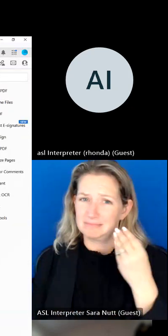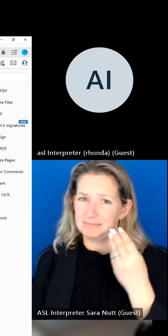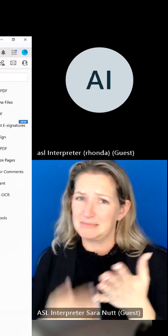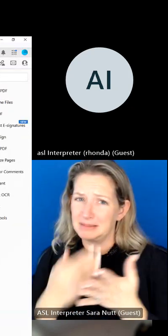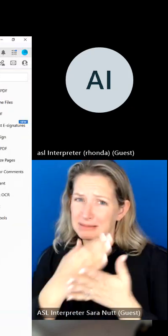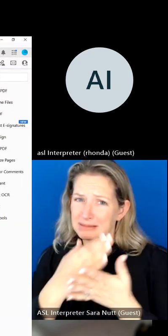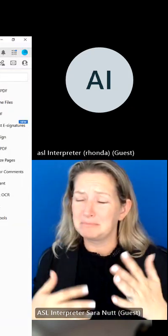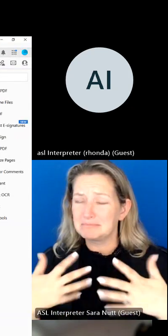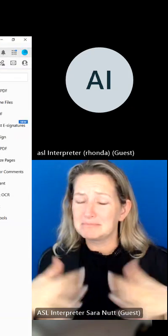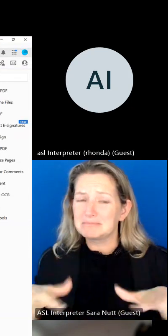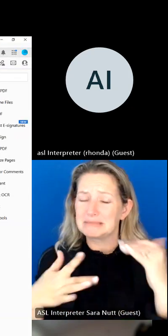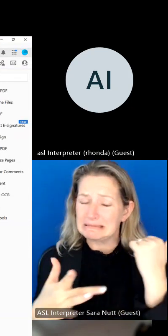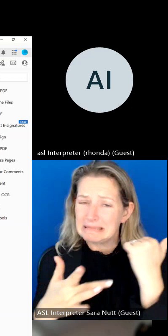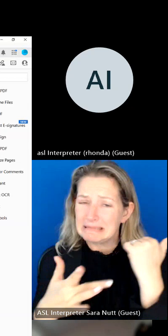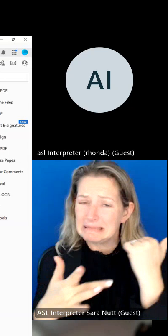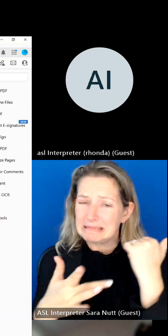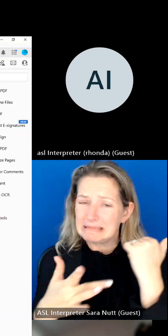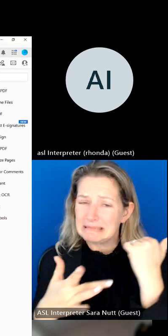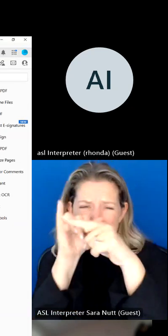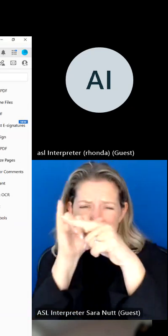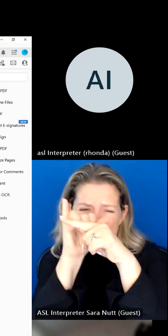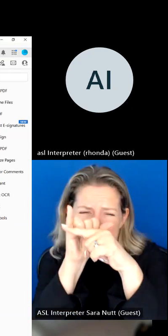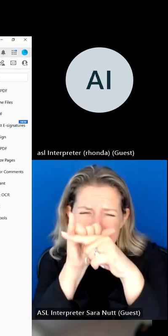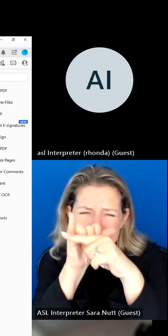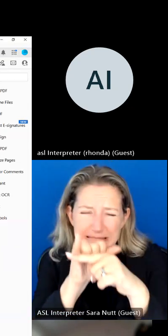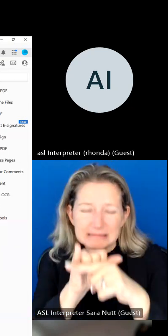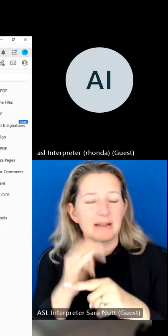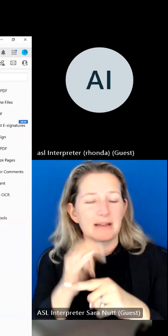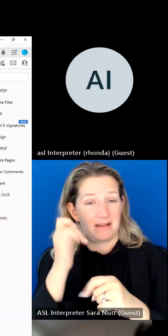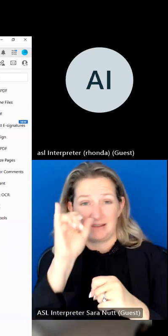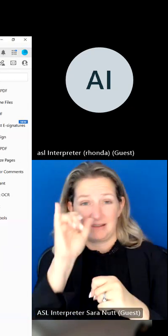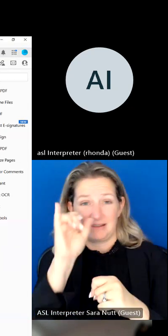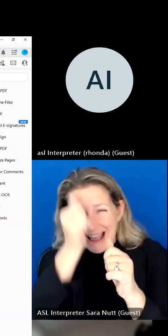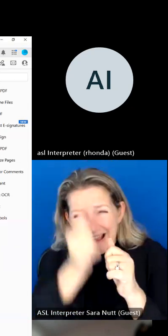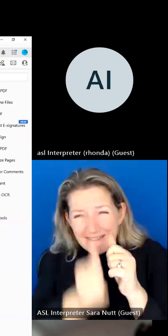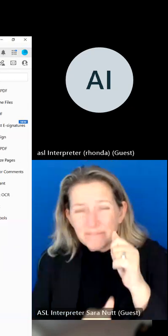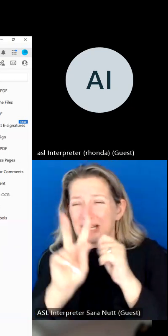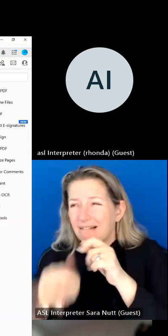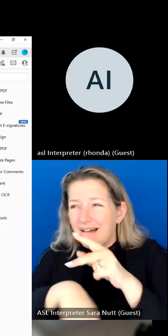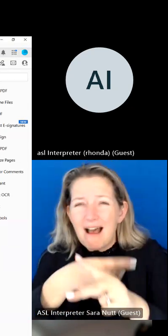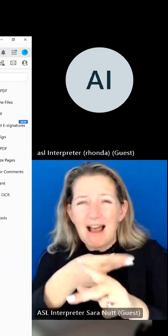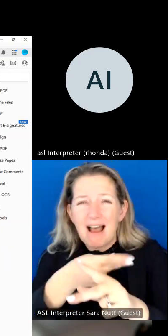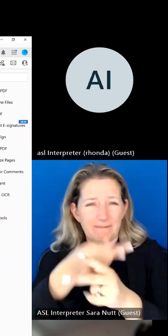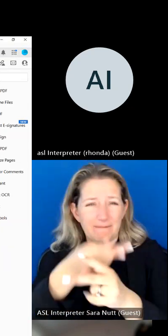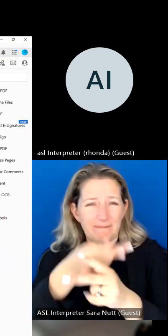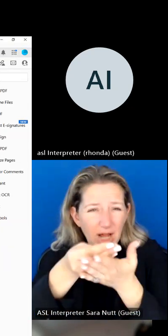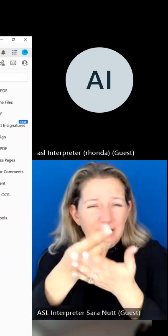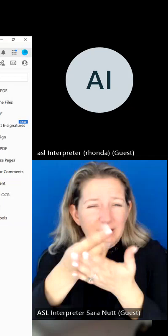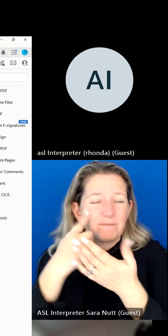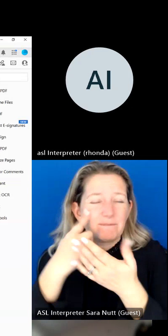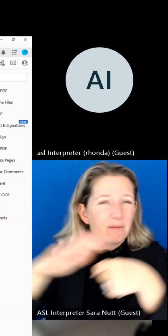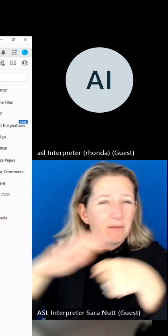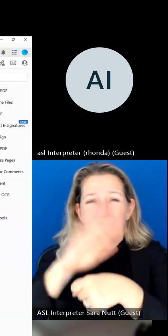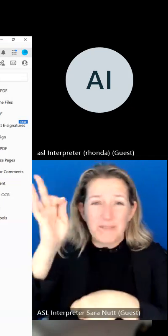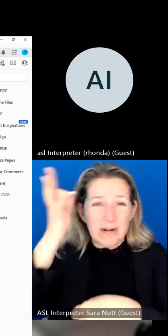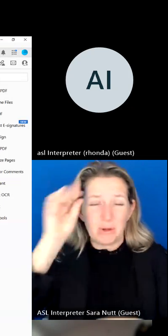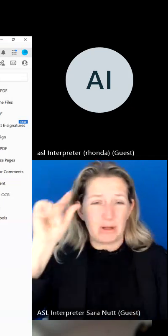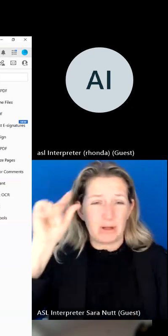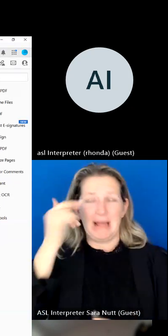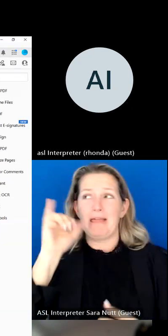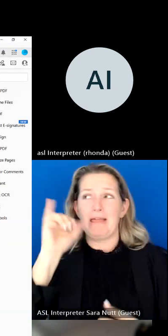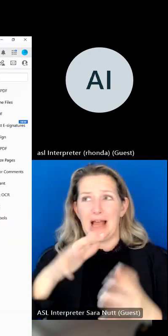right? Because remember, we're dealing with every transaction, every kind of funding in the federal government, and there's a lot because we have a lot